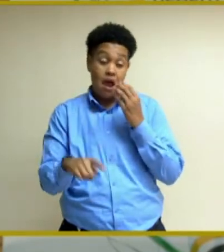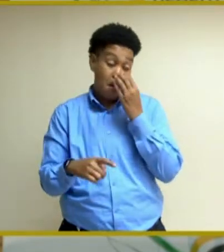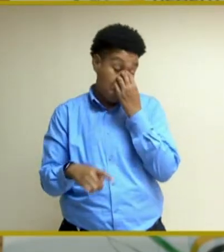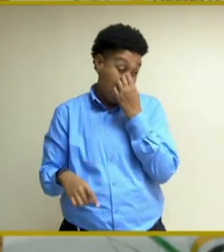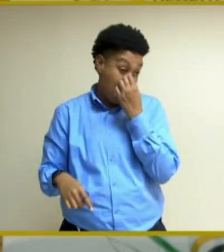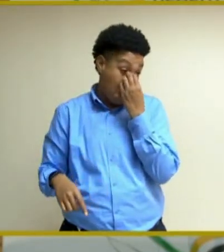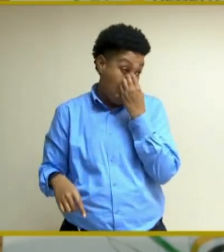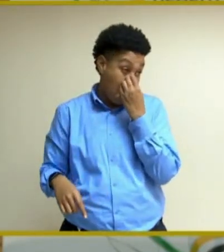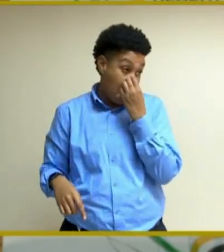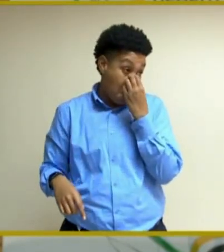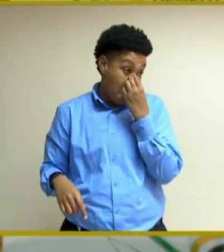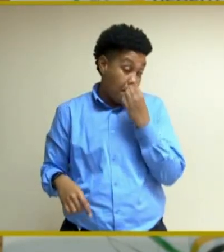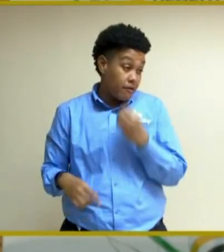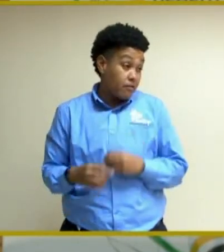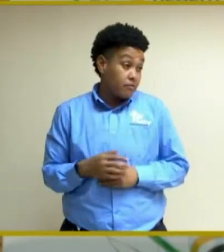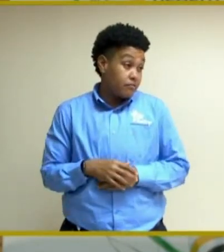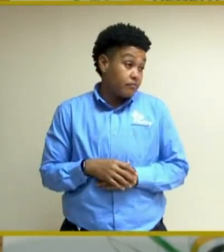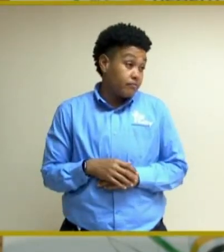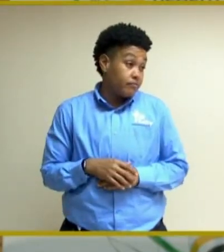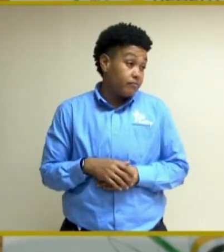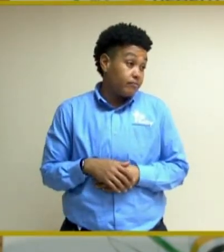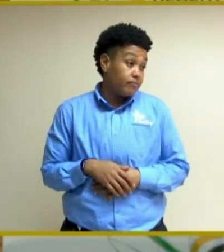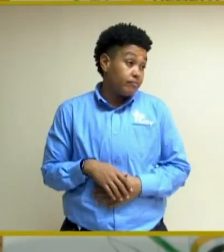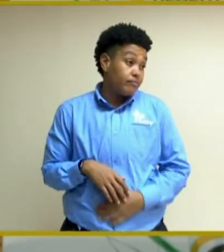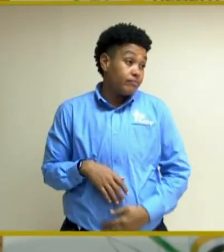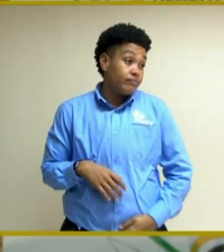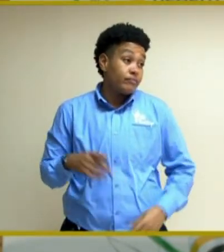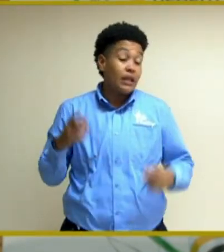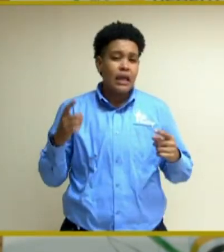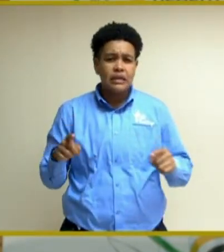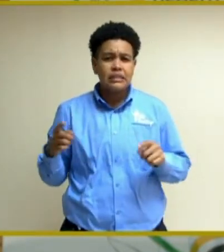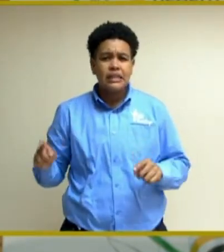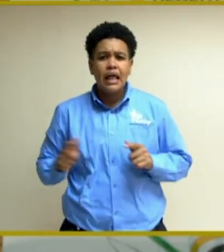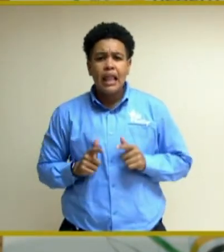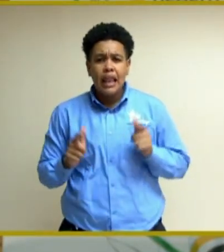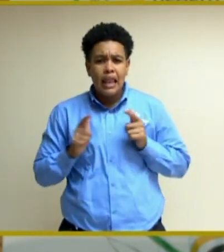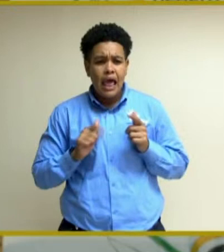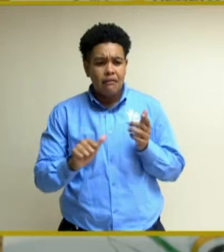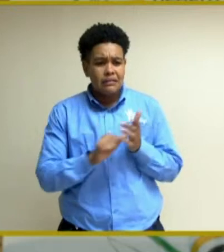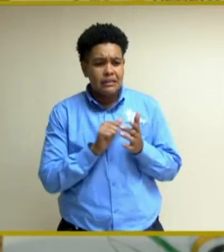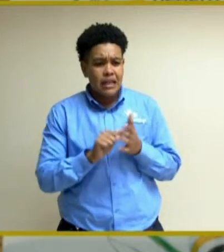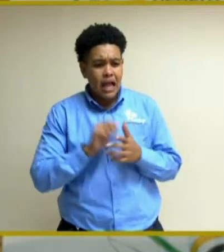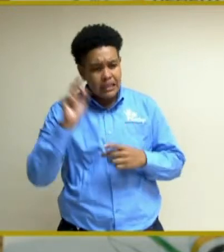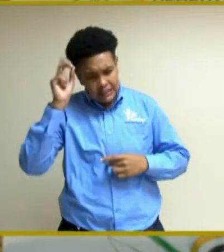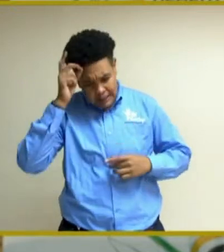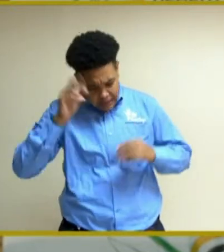that is the incidences of lifestyle diseases on our population.